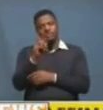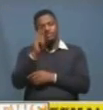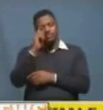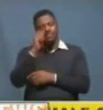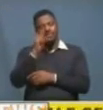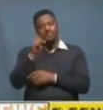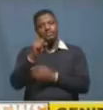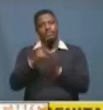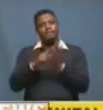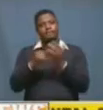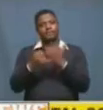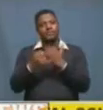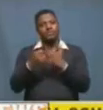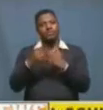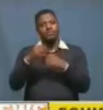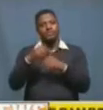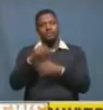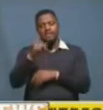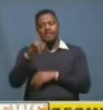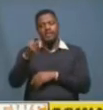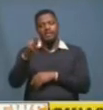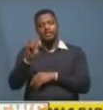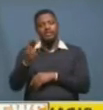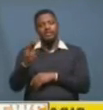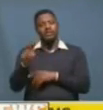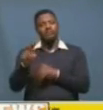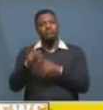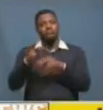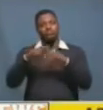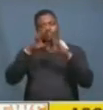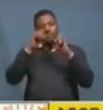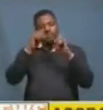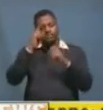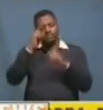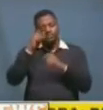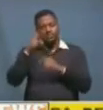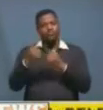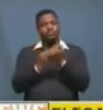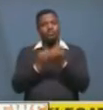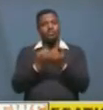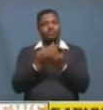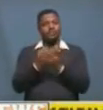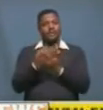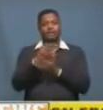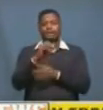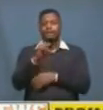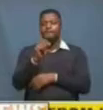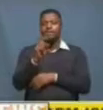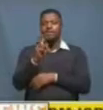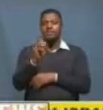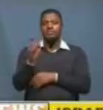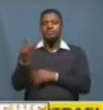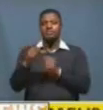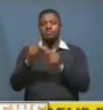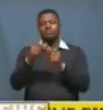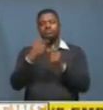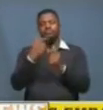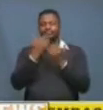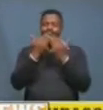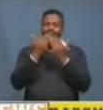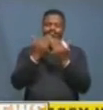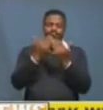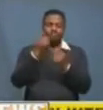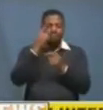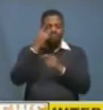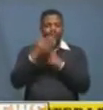project in the community. The chairperson for the Appiatse Support Fund, Madame Joyce Ayi, extended appreciation to